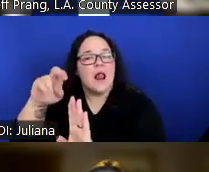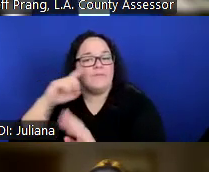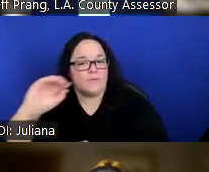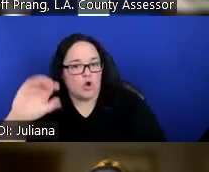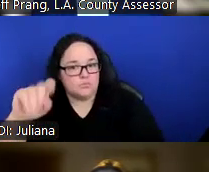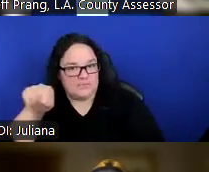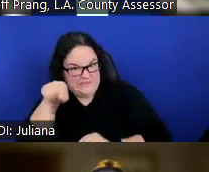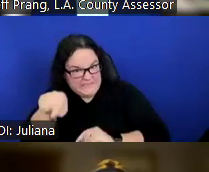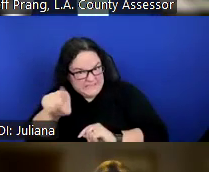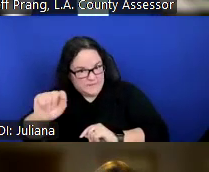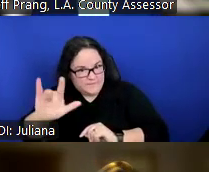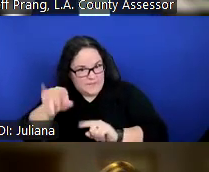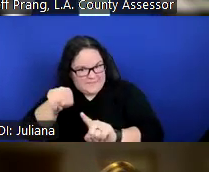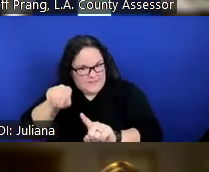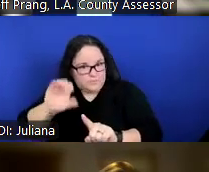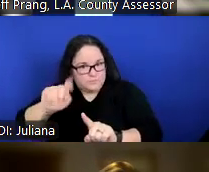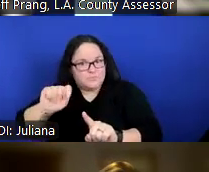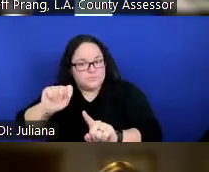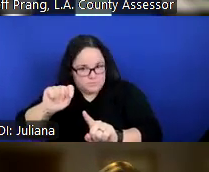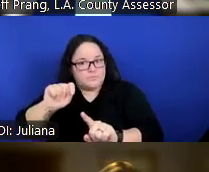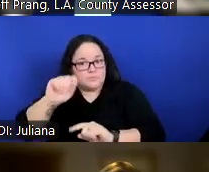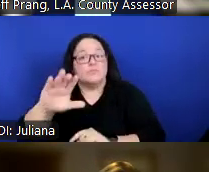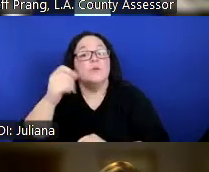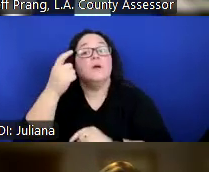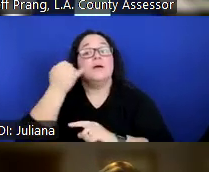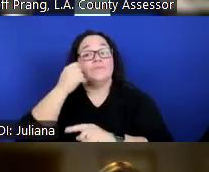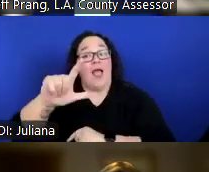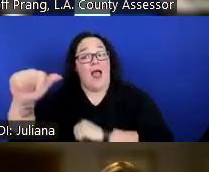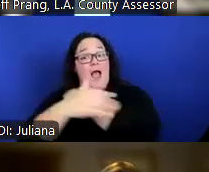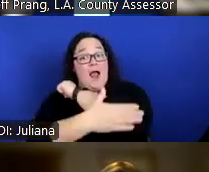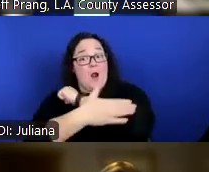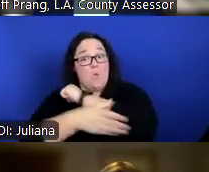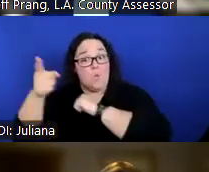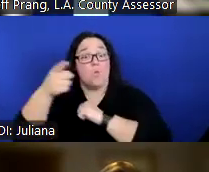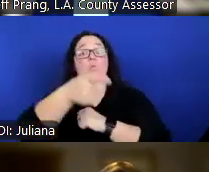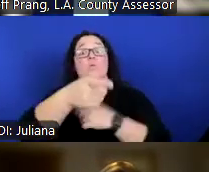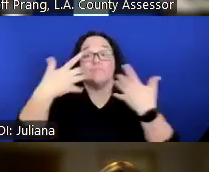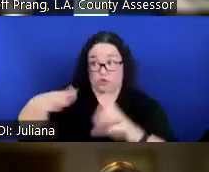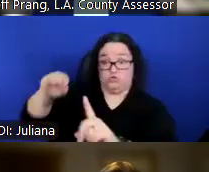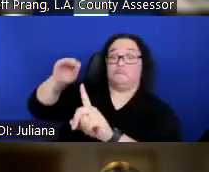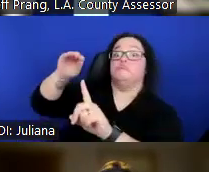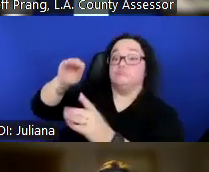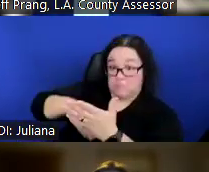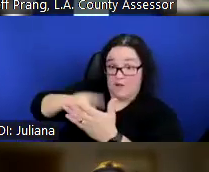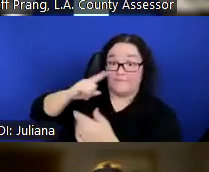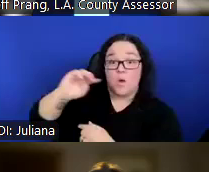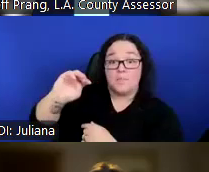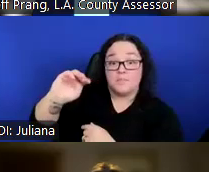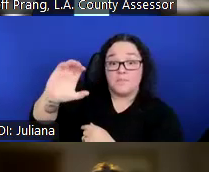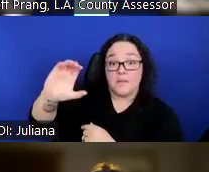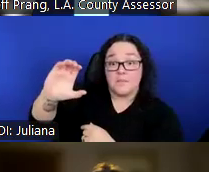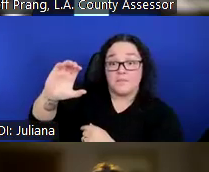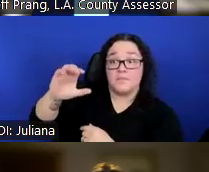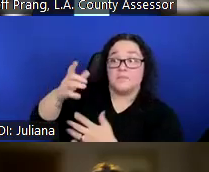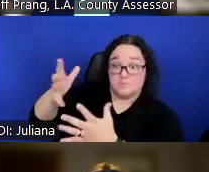claim and pay property taxes directly to the tax collector, again, we recommend that you not pay your April installment of your property tax